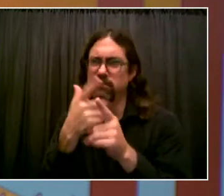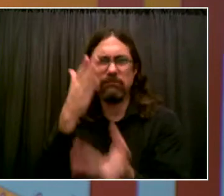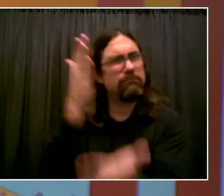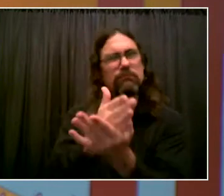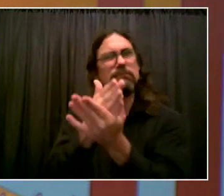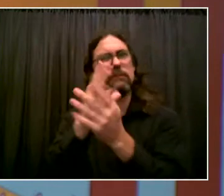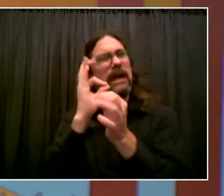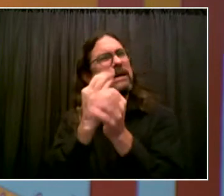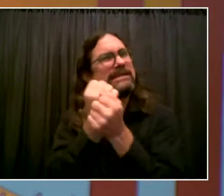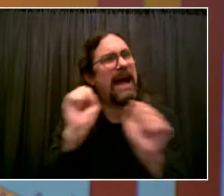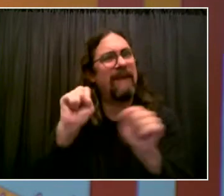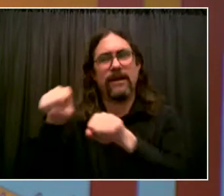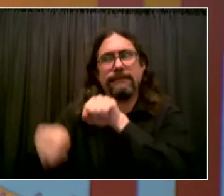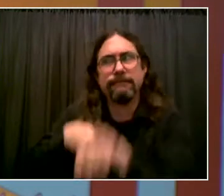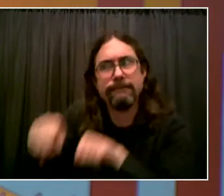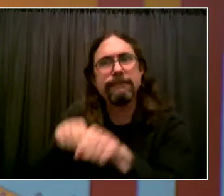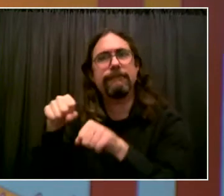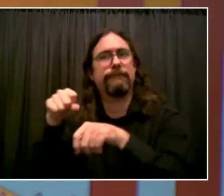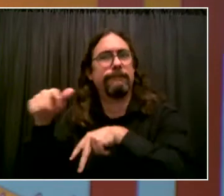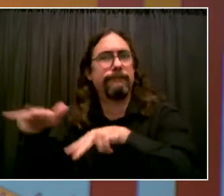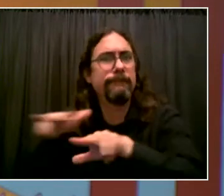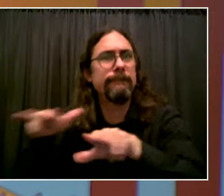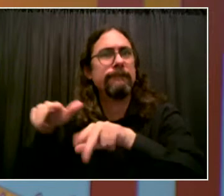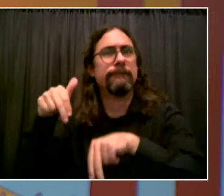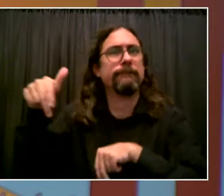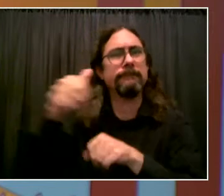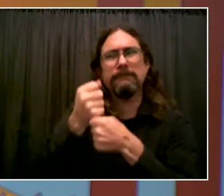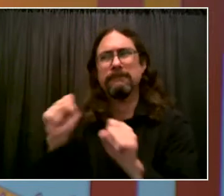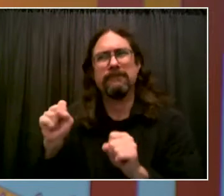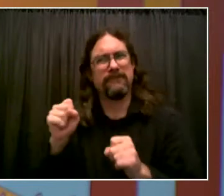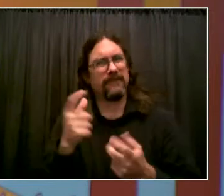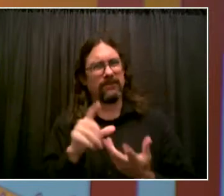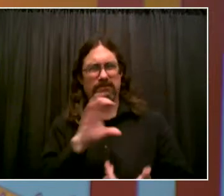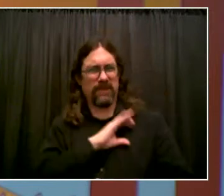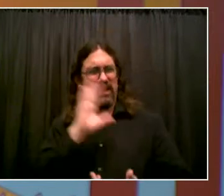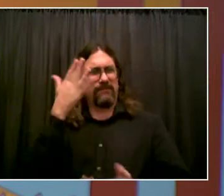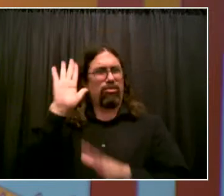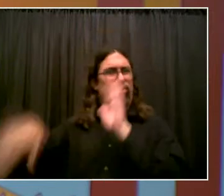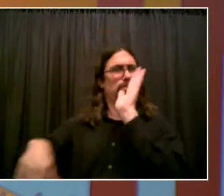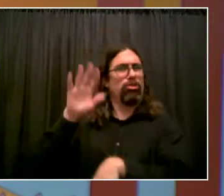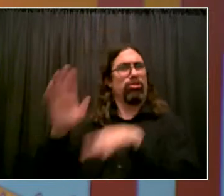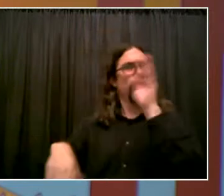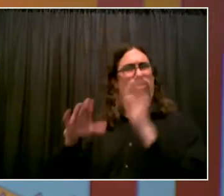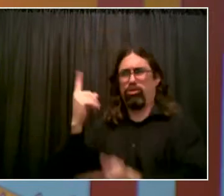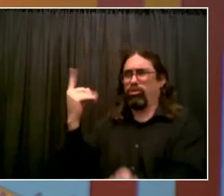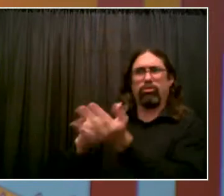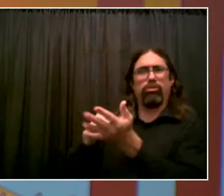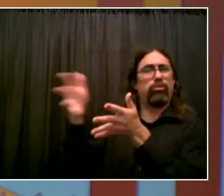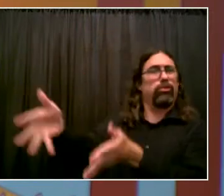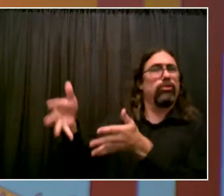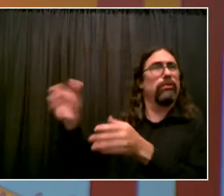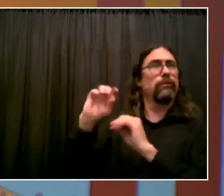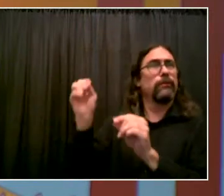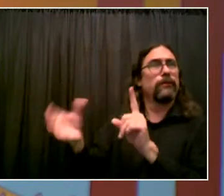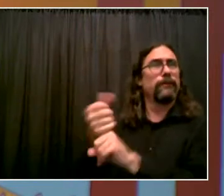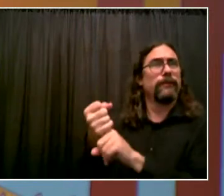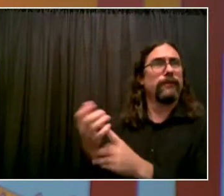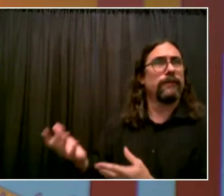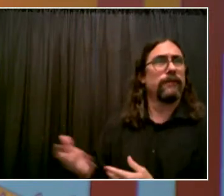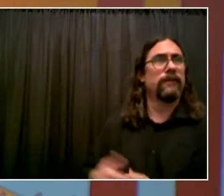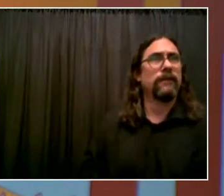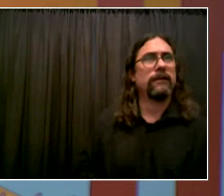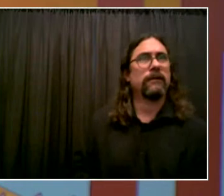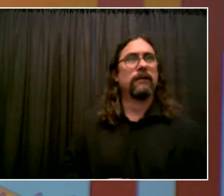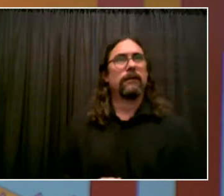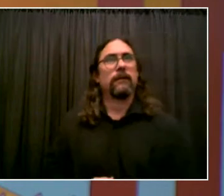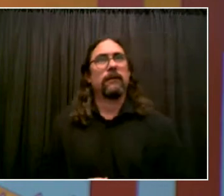for. What are those? I don't have a list in front of me right now, Julia, but this is something, as I look at things